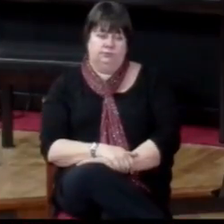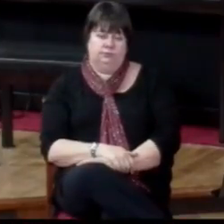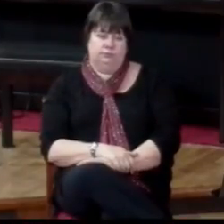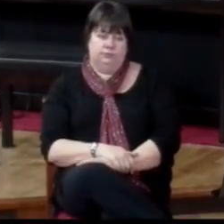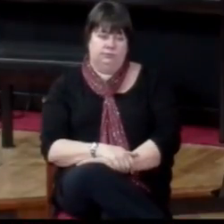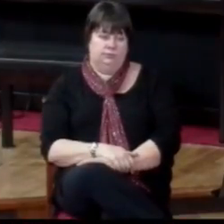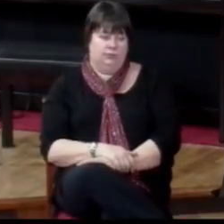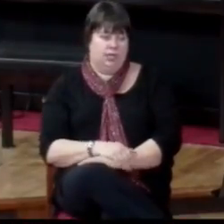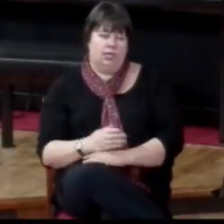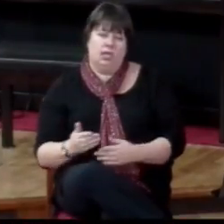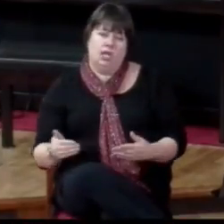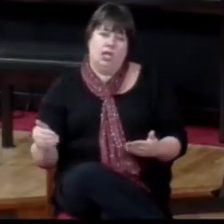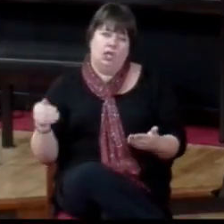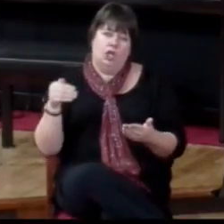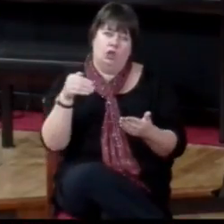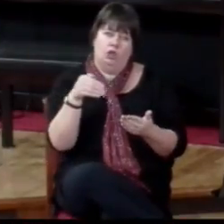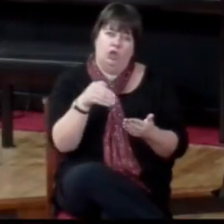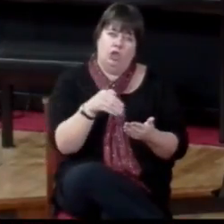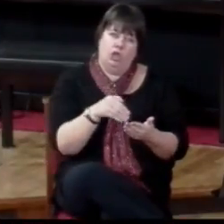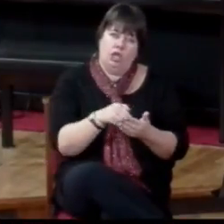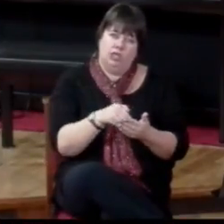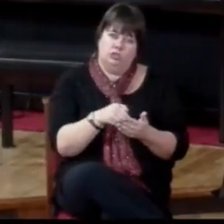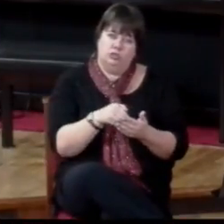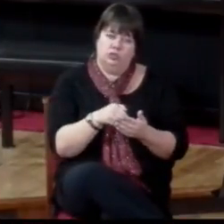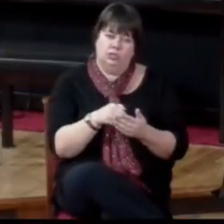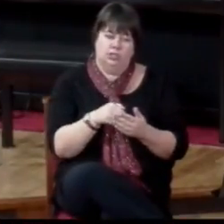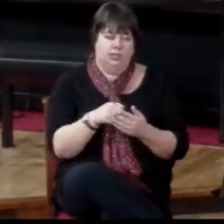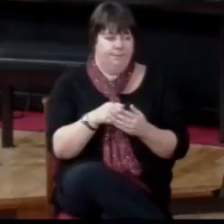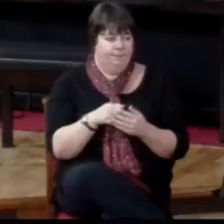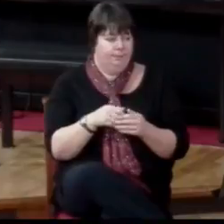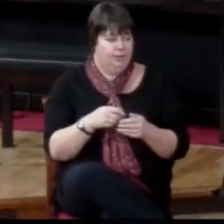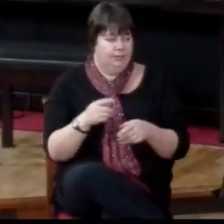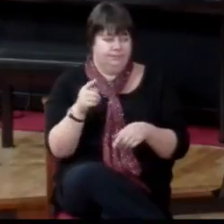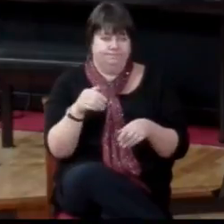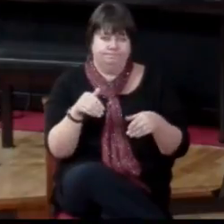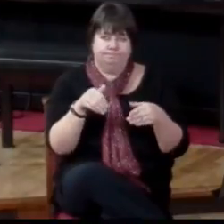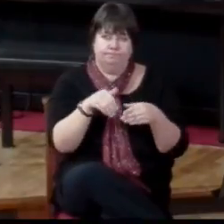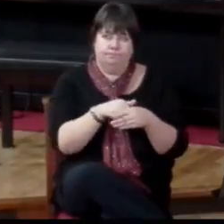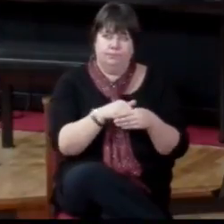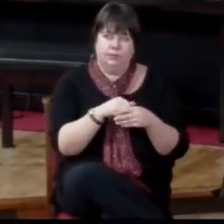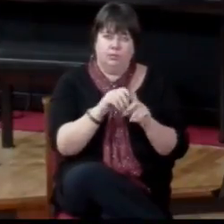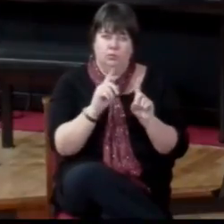And then he adds a very personal promise.